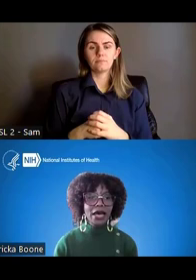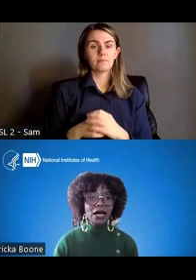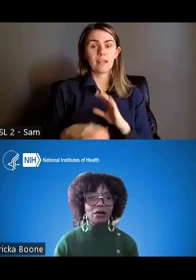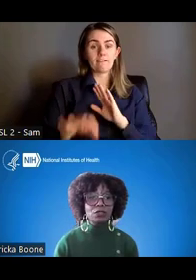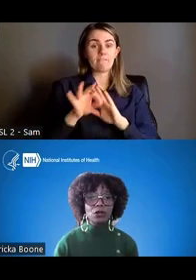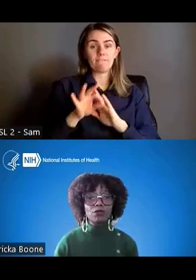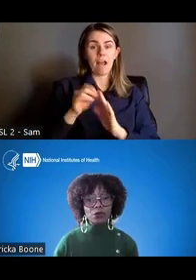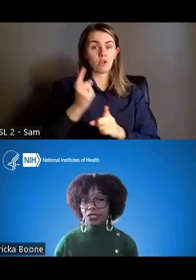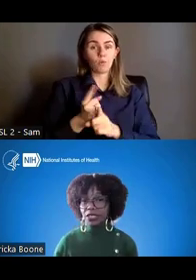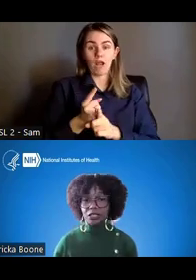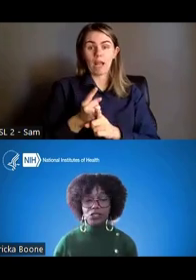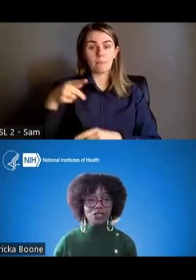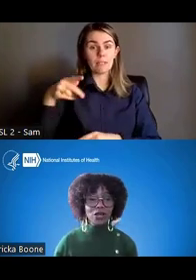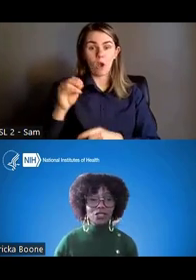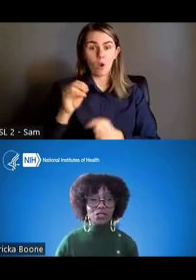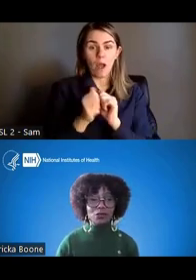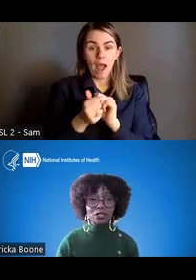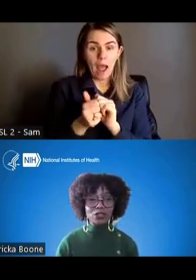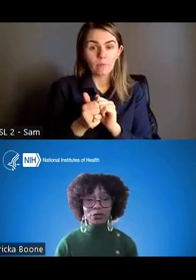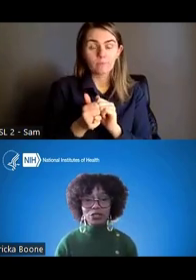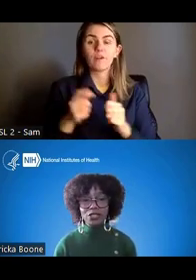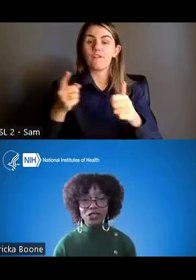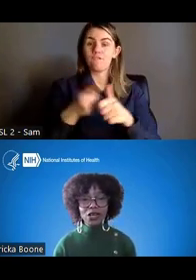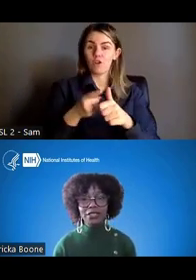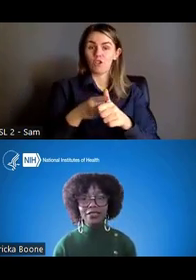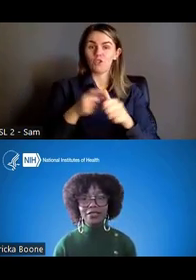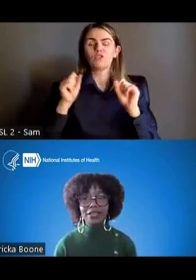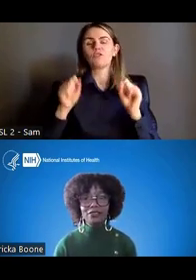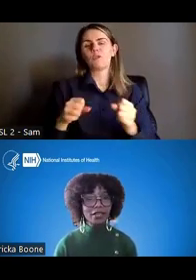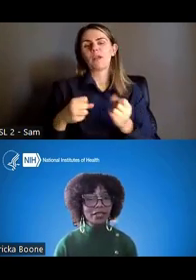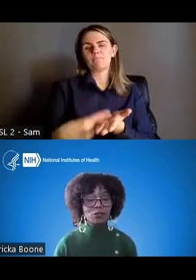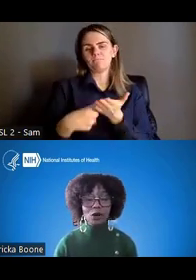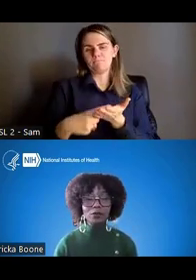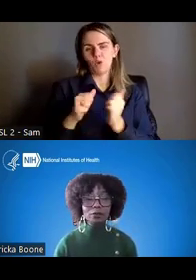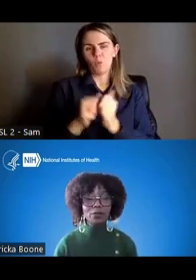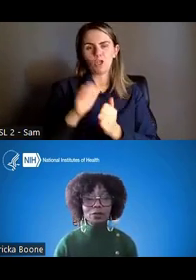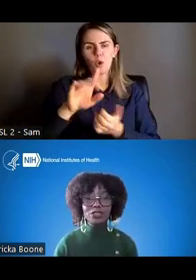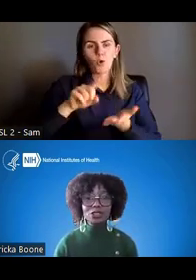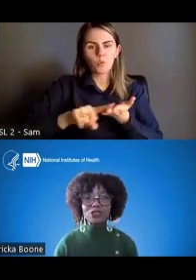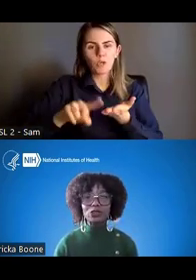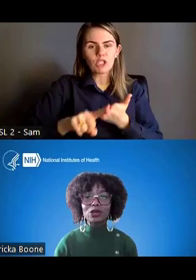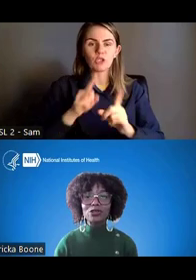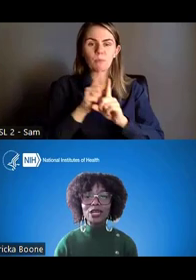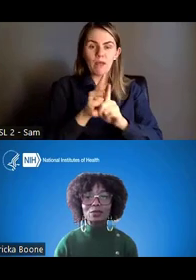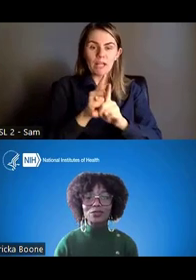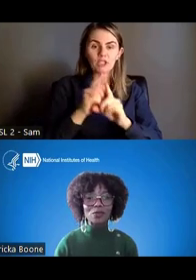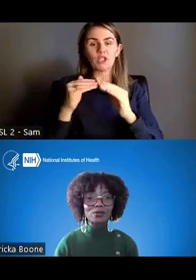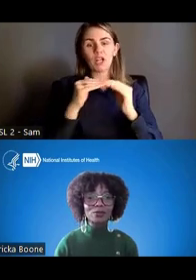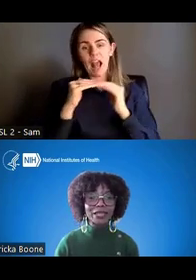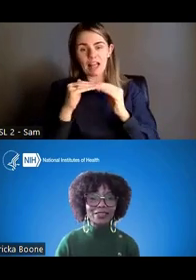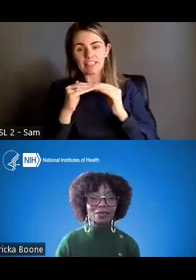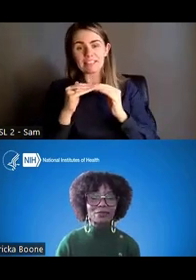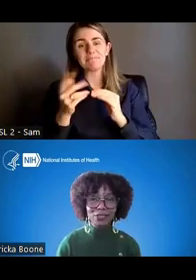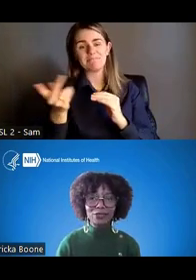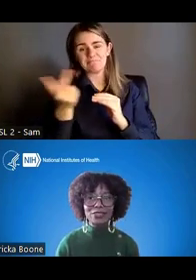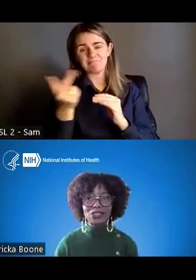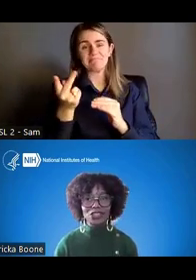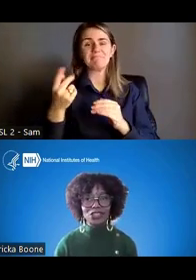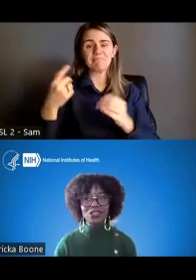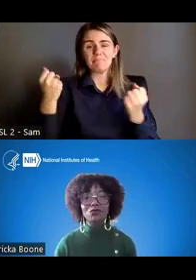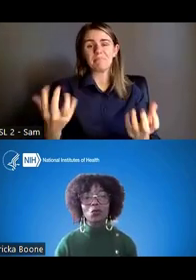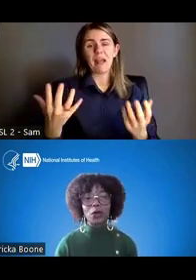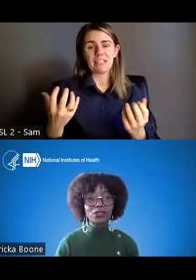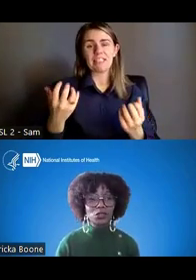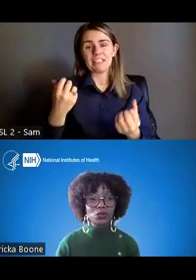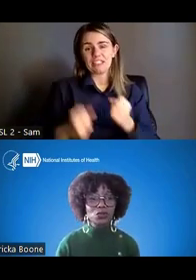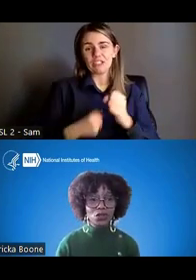officer? So first things that you can talk to your research mentors and your colleagues. They've probably been in research for a long time, so they probably have some really great